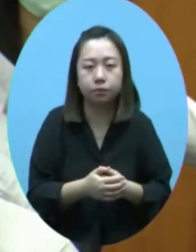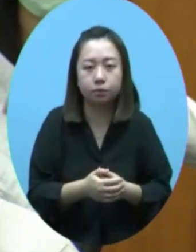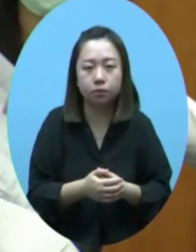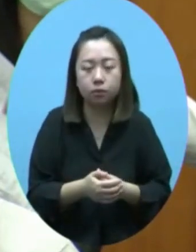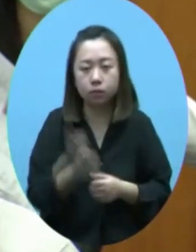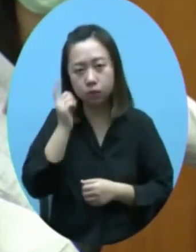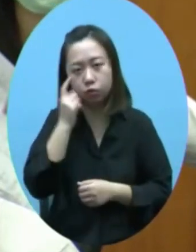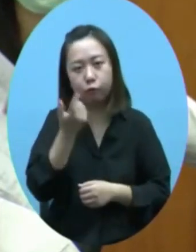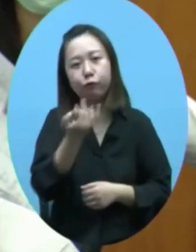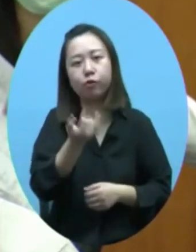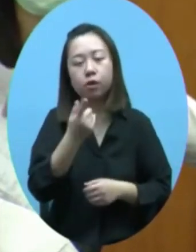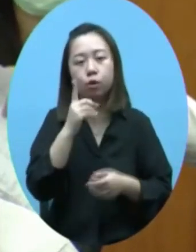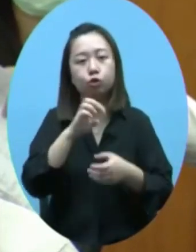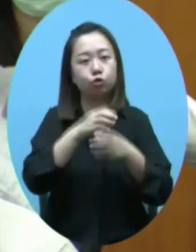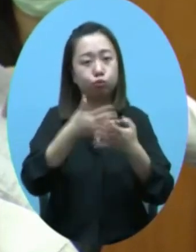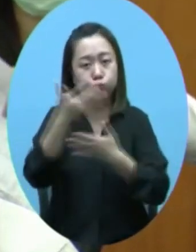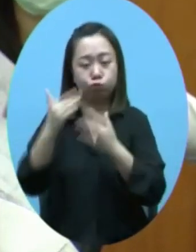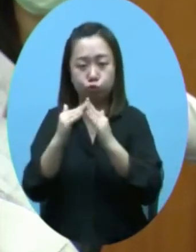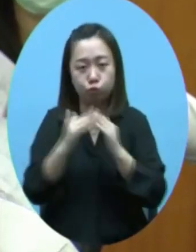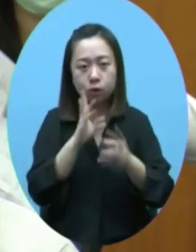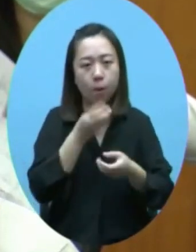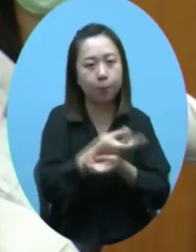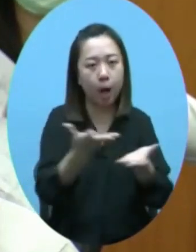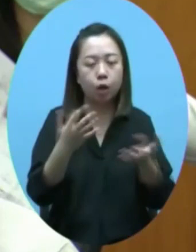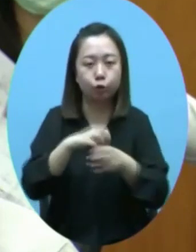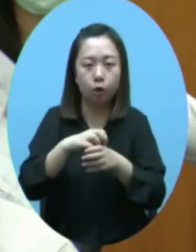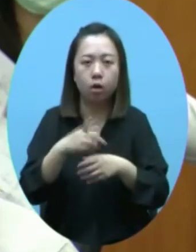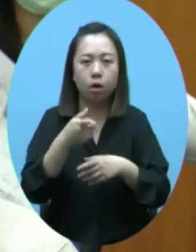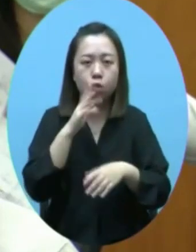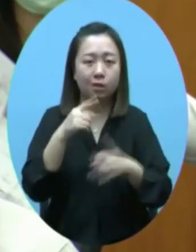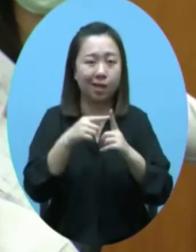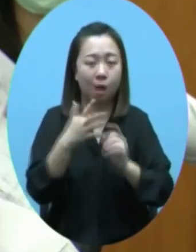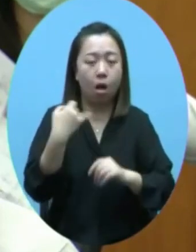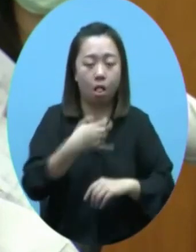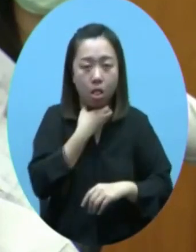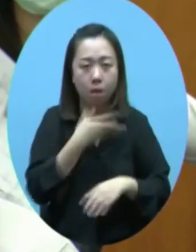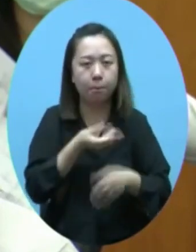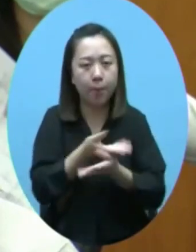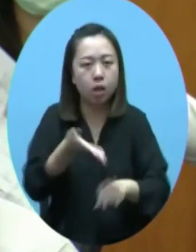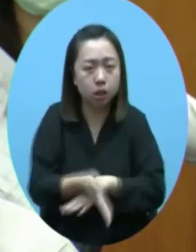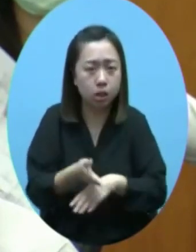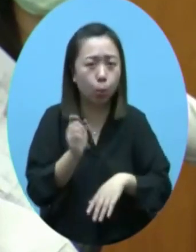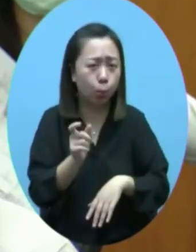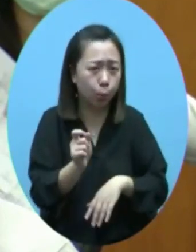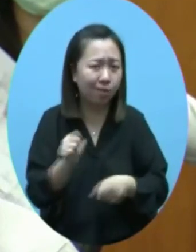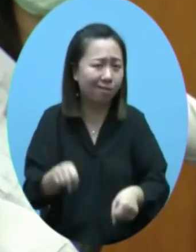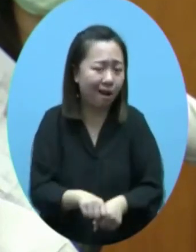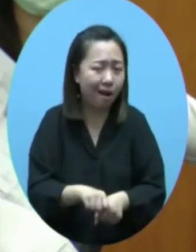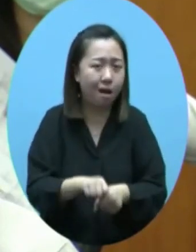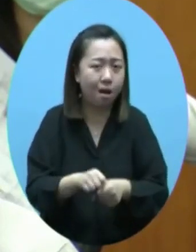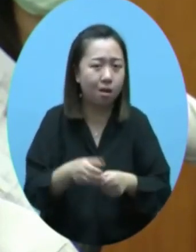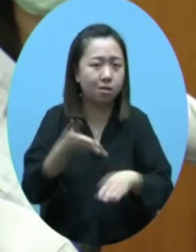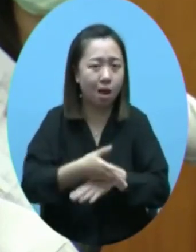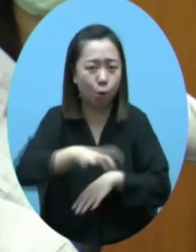even if the people have not returned their bottles? If you have short of stock and if you have not distributed